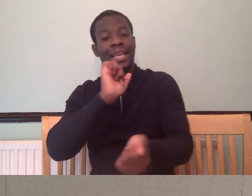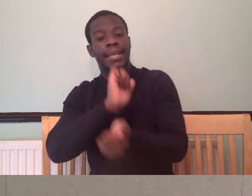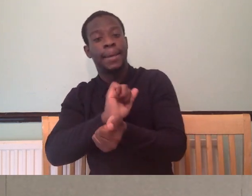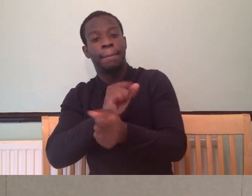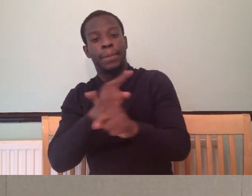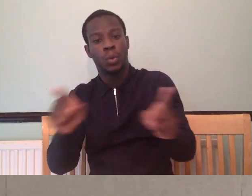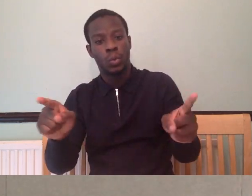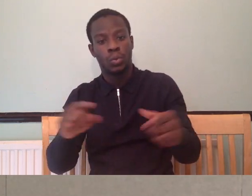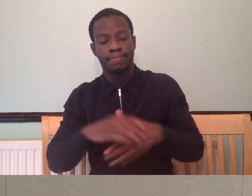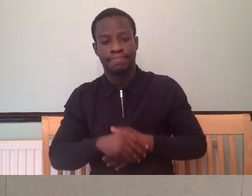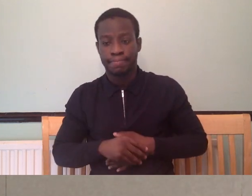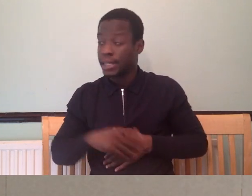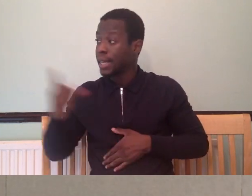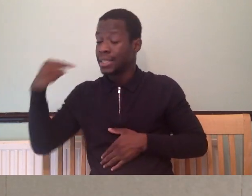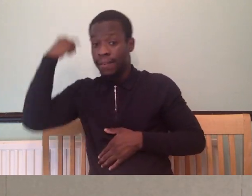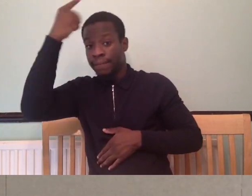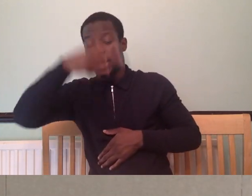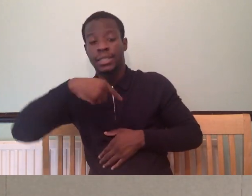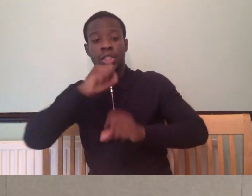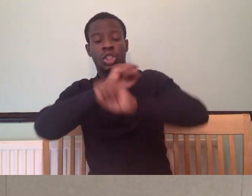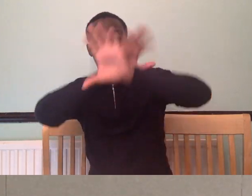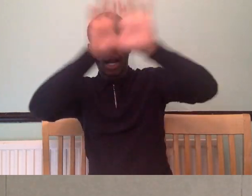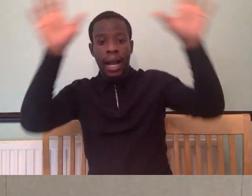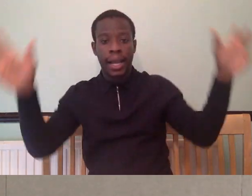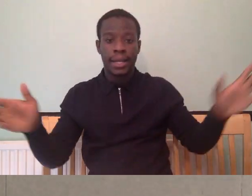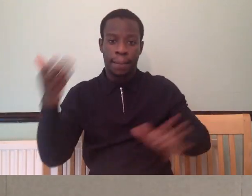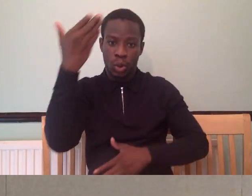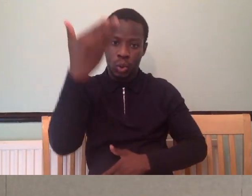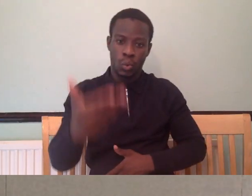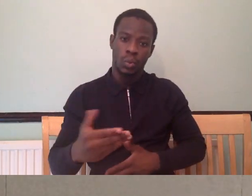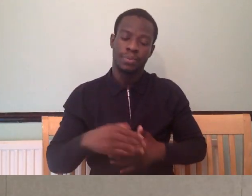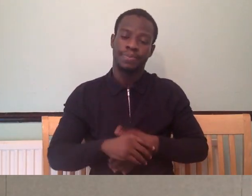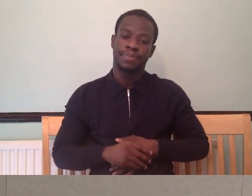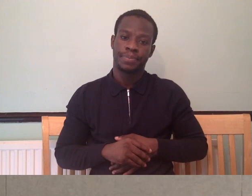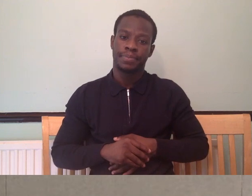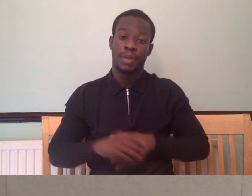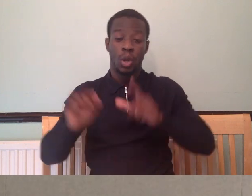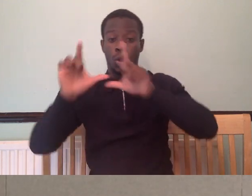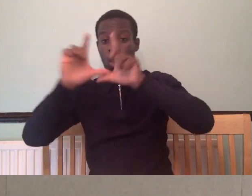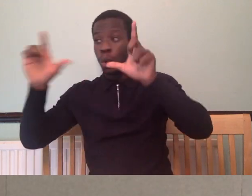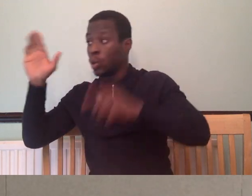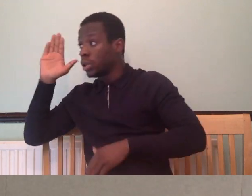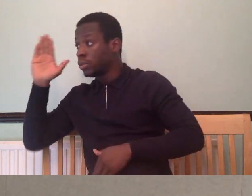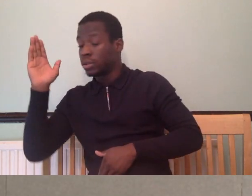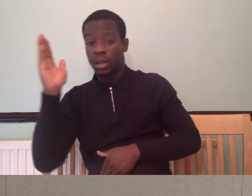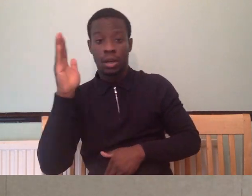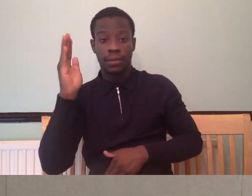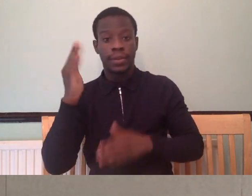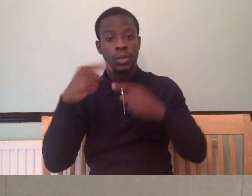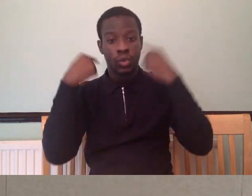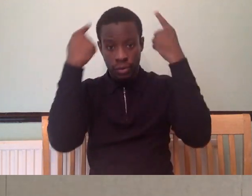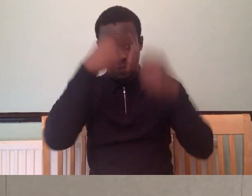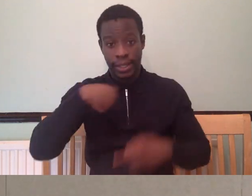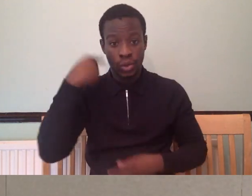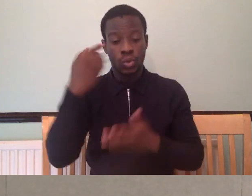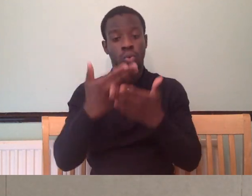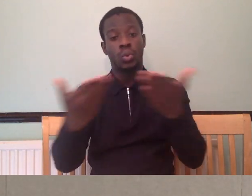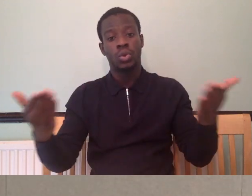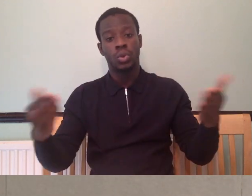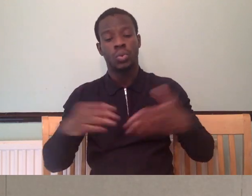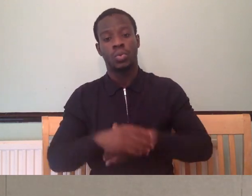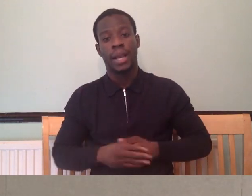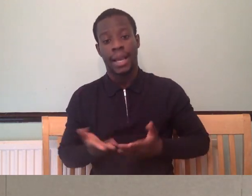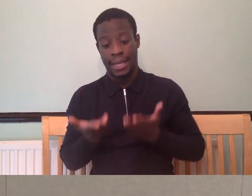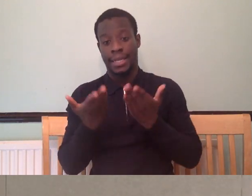Lord make his face to shine upon you and be gracious to you. The Lord turn his face towards you and give you